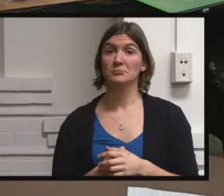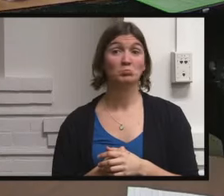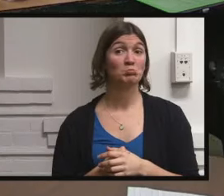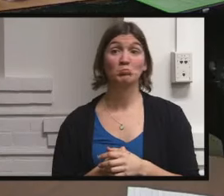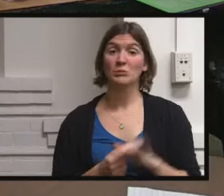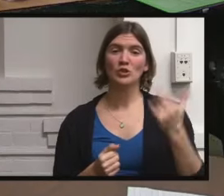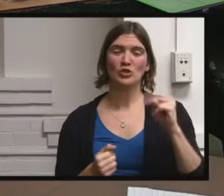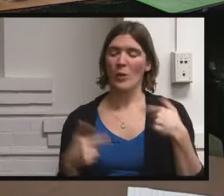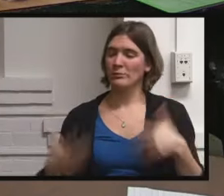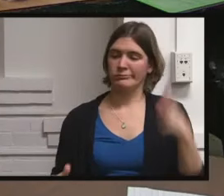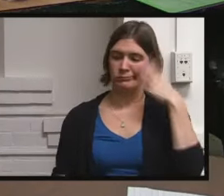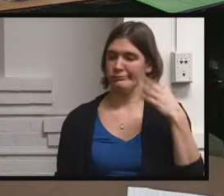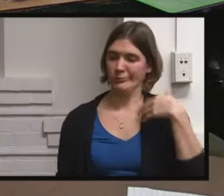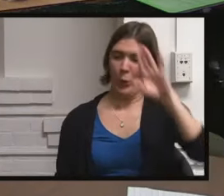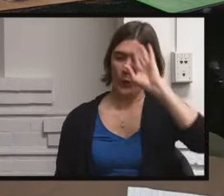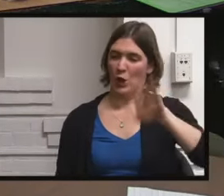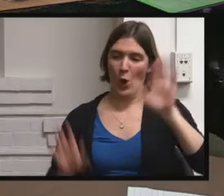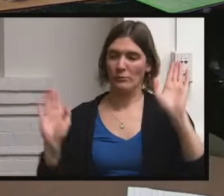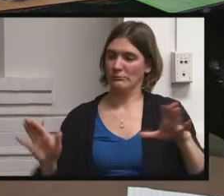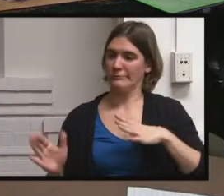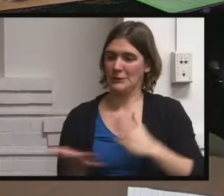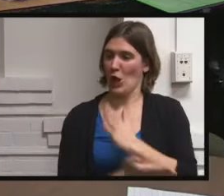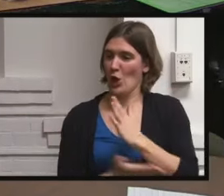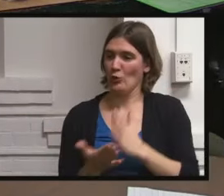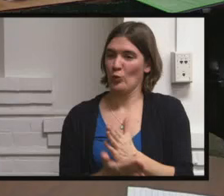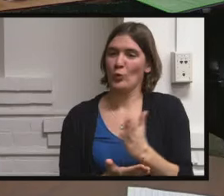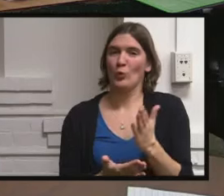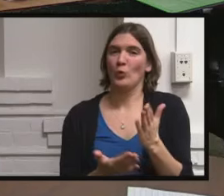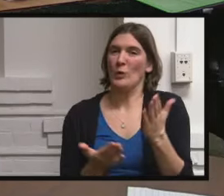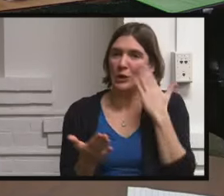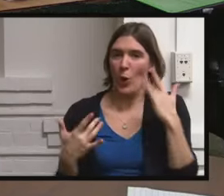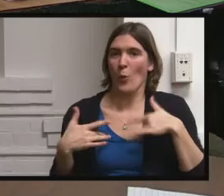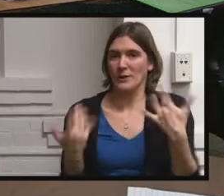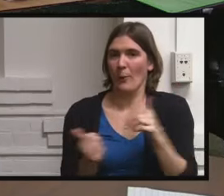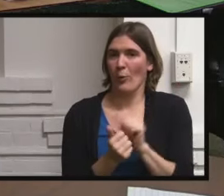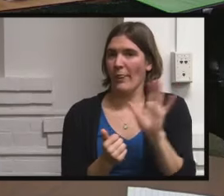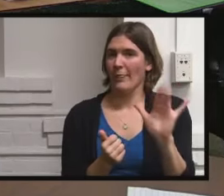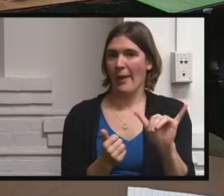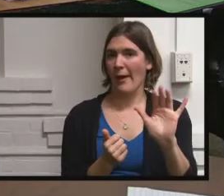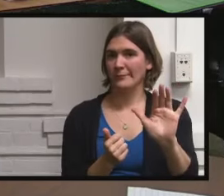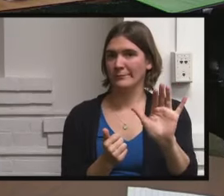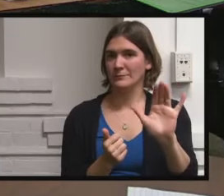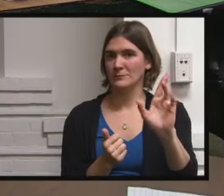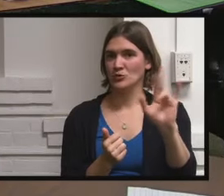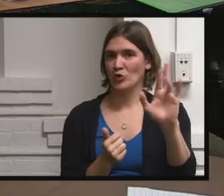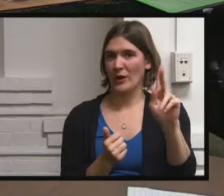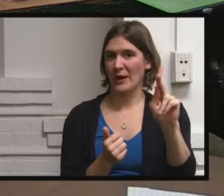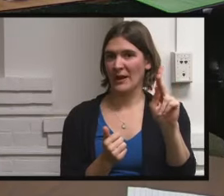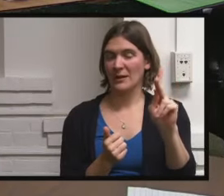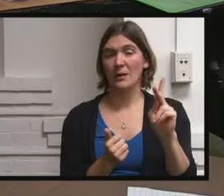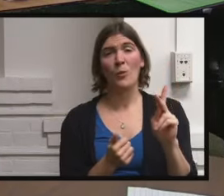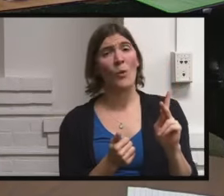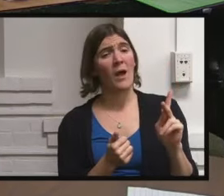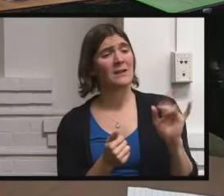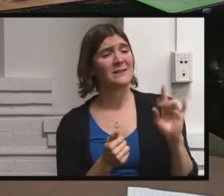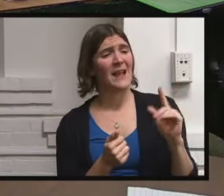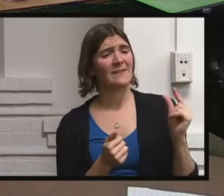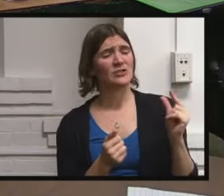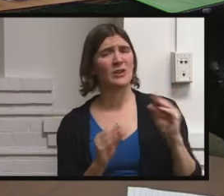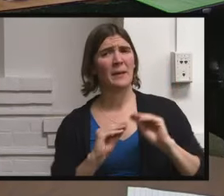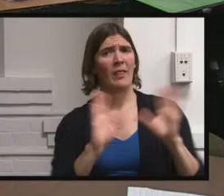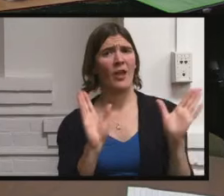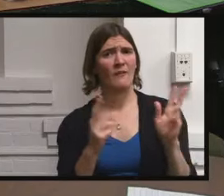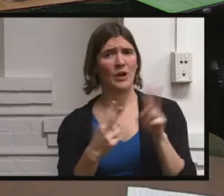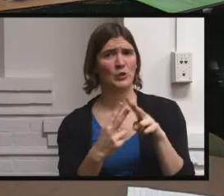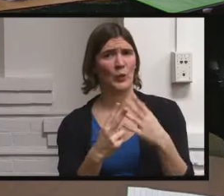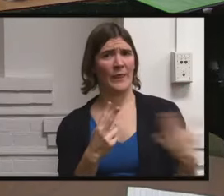No, we've been through this, so we know what's kind of going on with. I guess I want to clarify two sets of